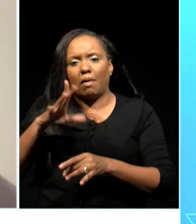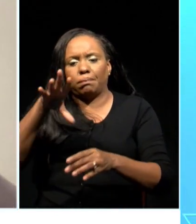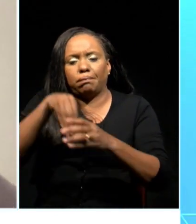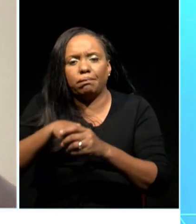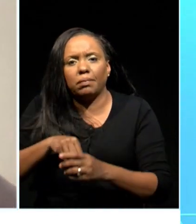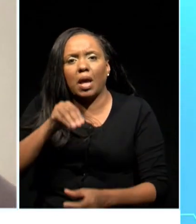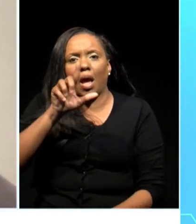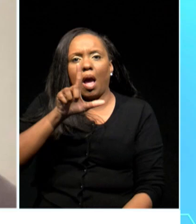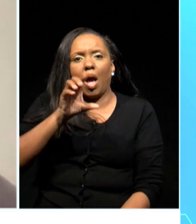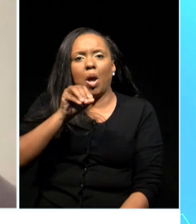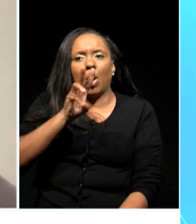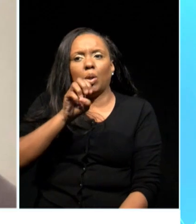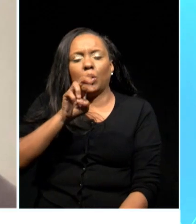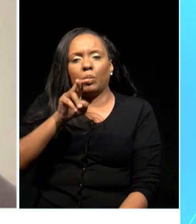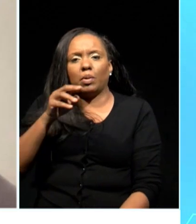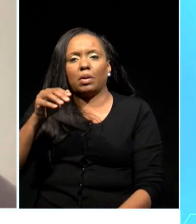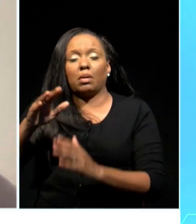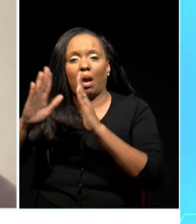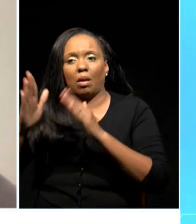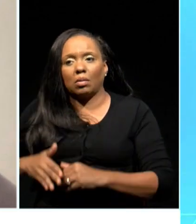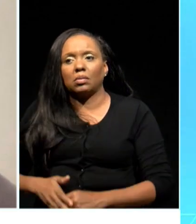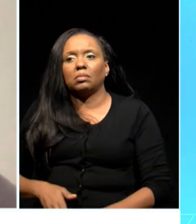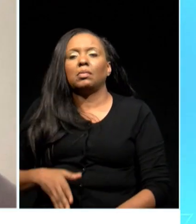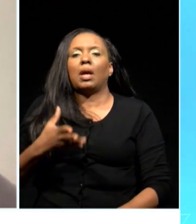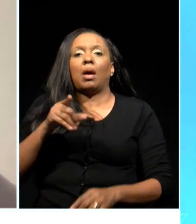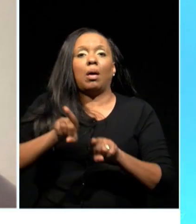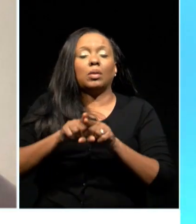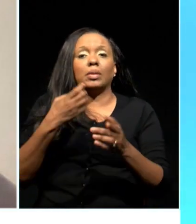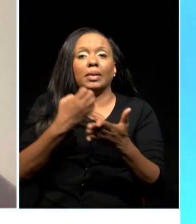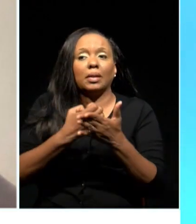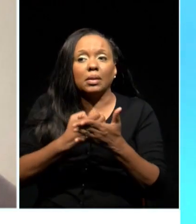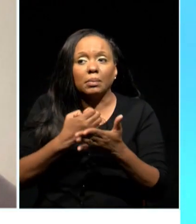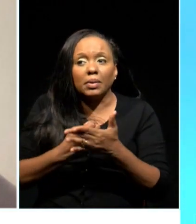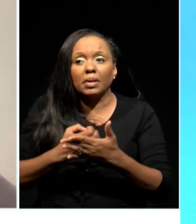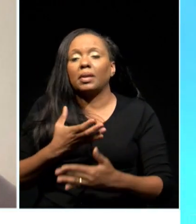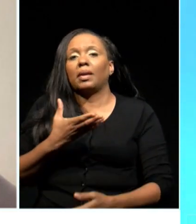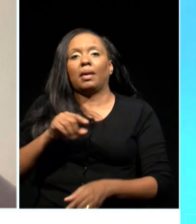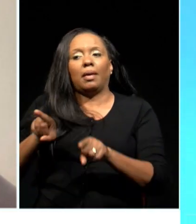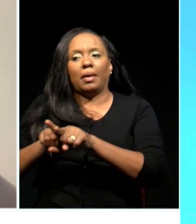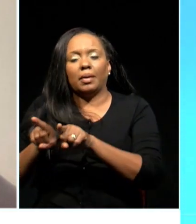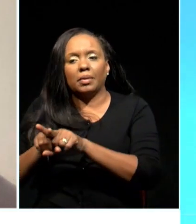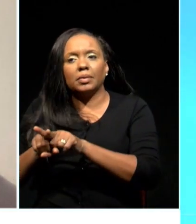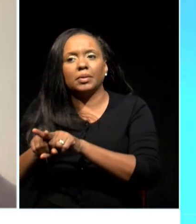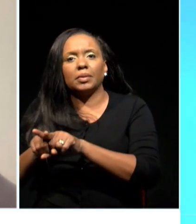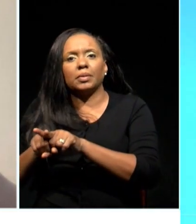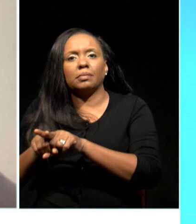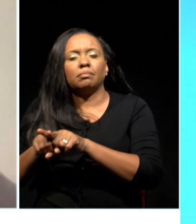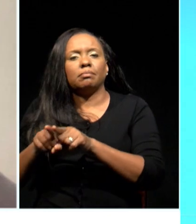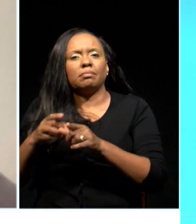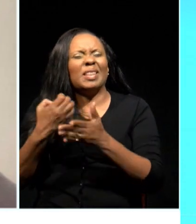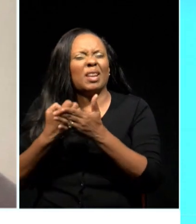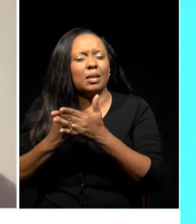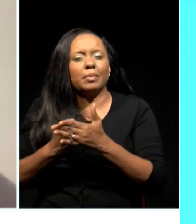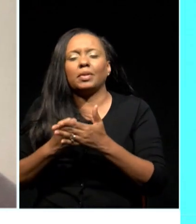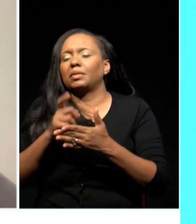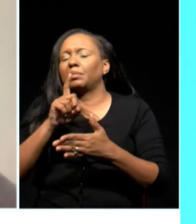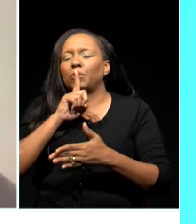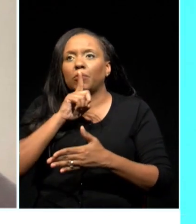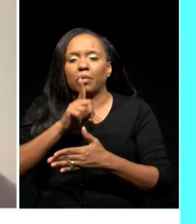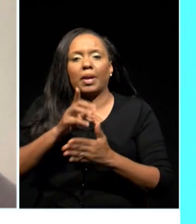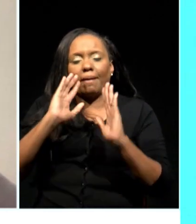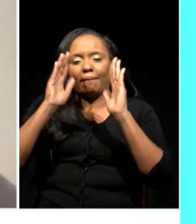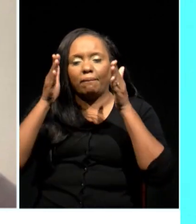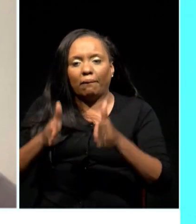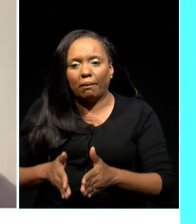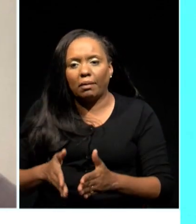be the first thing, second thing, and third thing on its agenda, and should be on its agenda, because I think that is where the apathy really fell